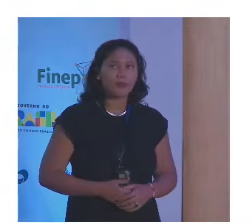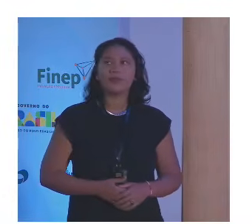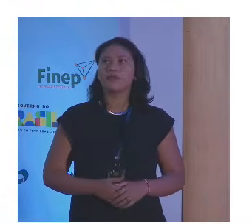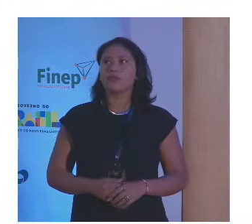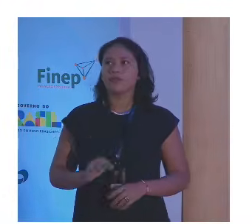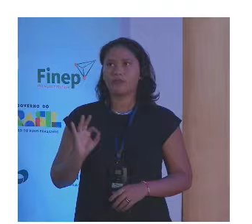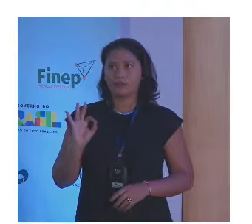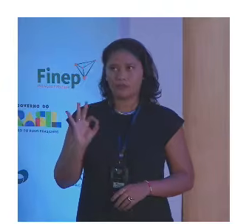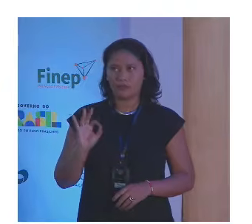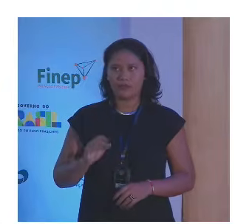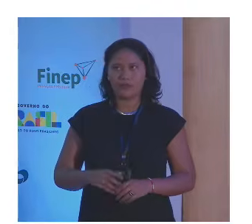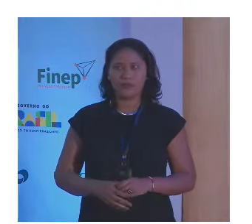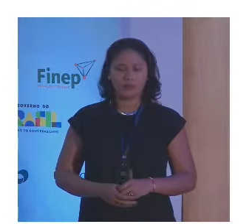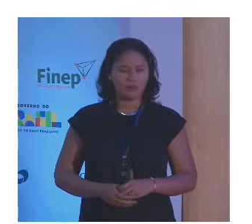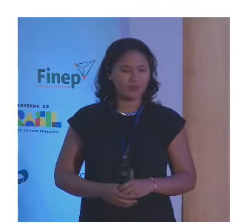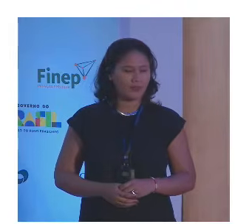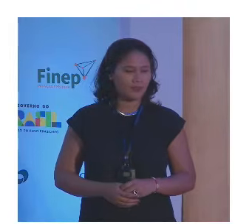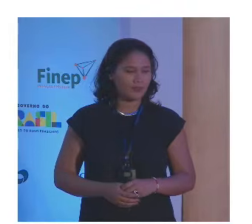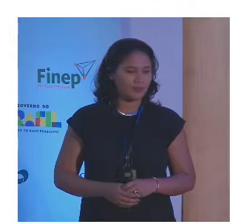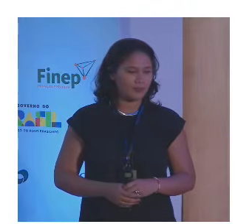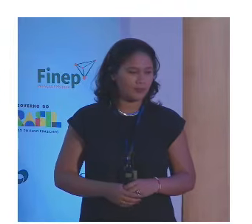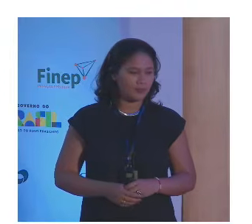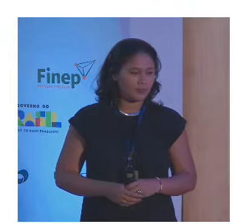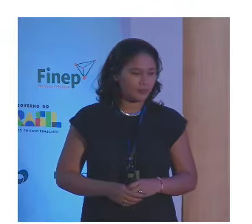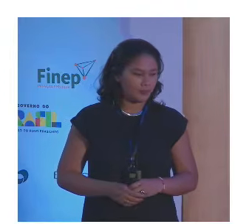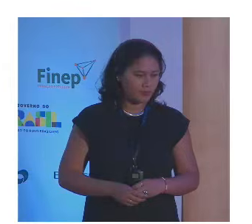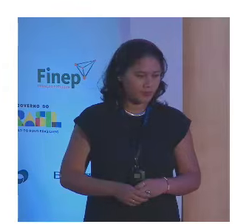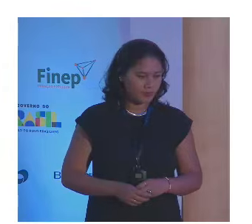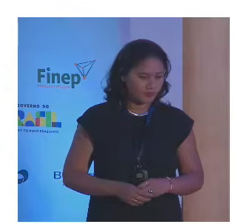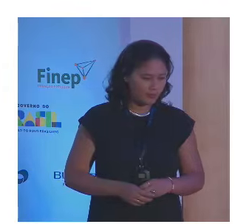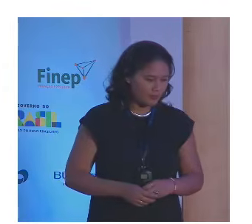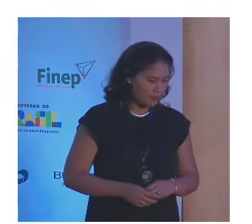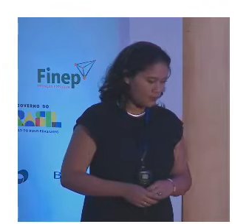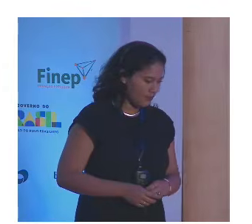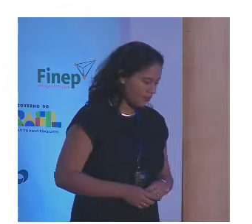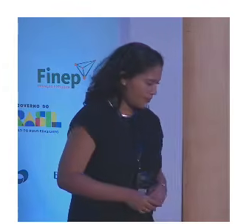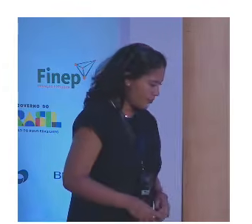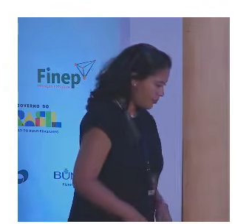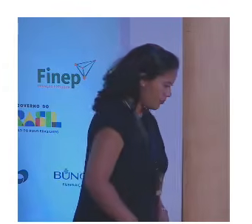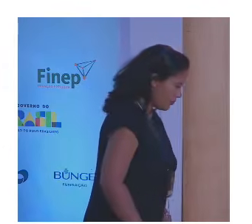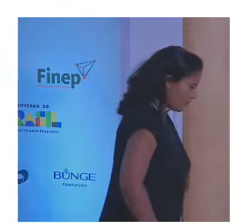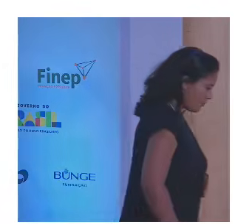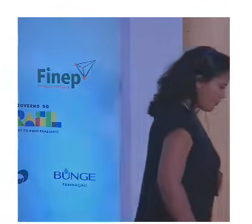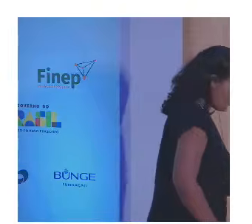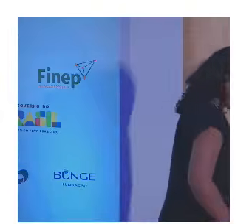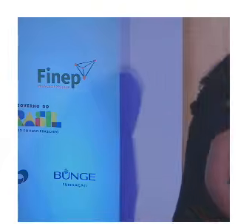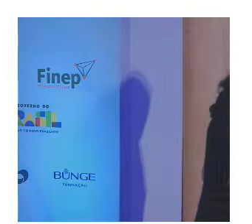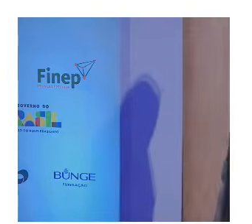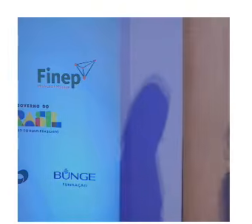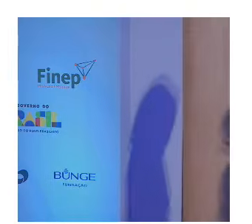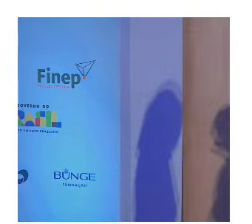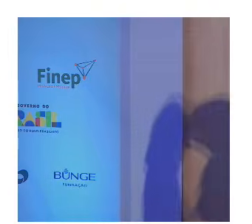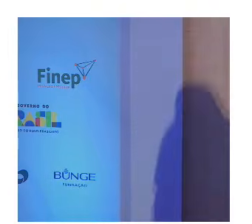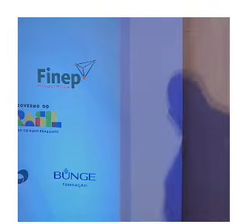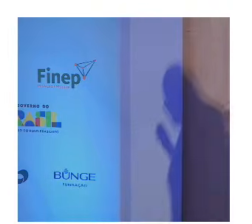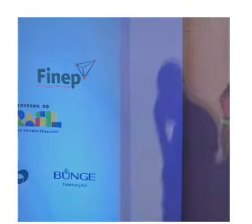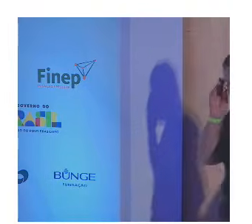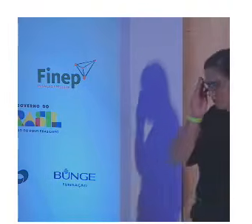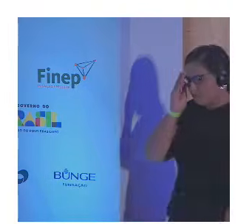jump in carbon dioxide here. If you look at that from a different point of view,